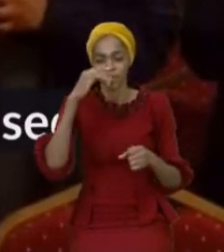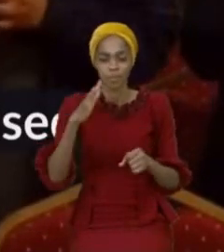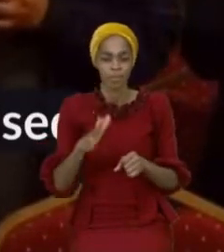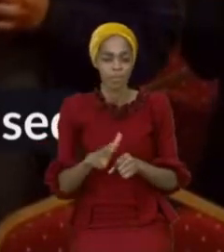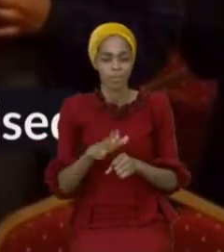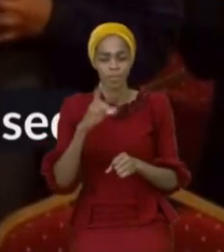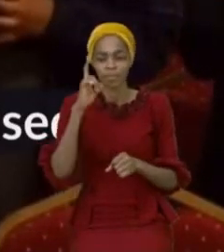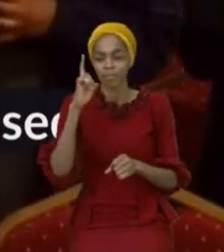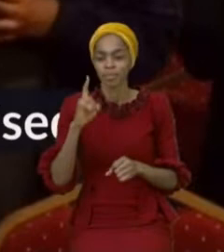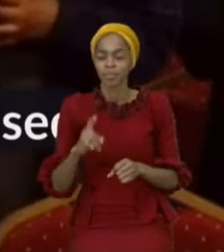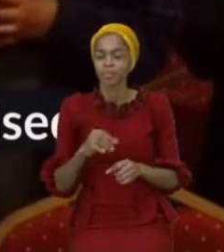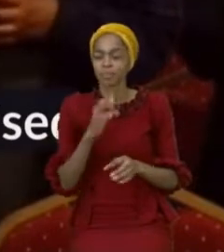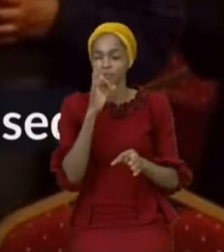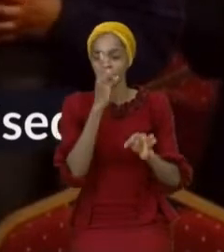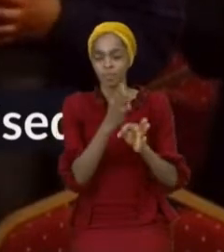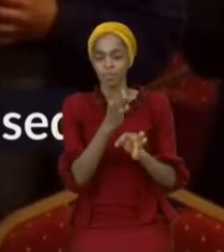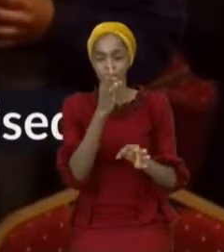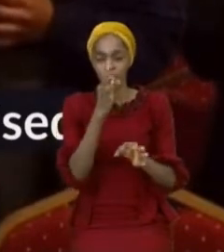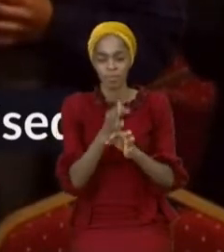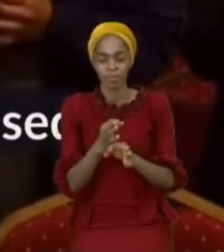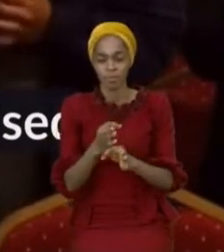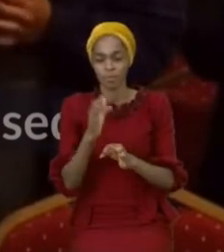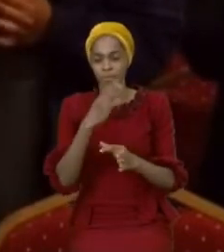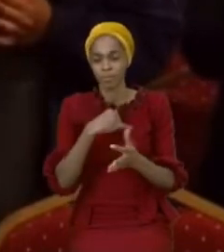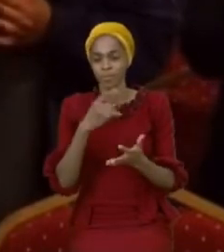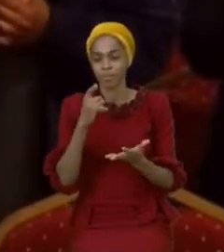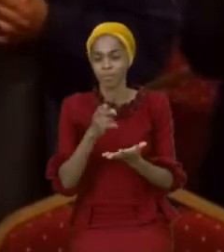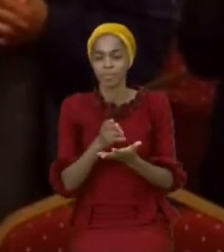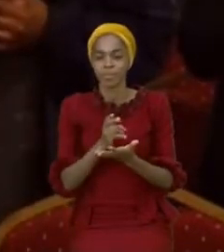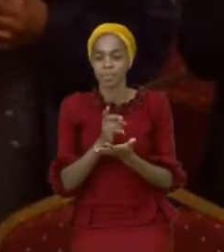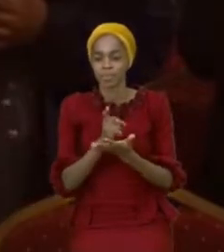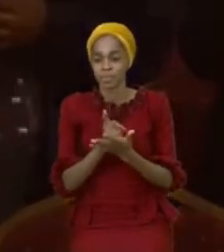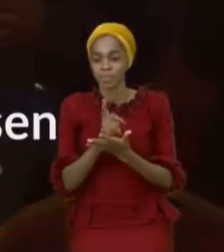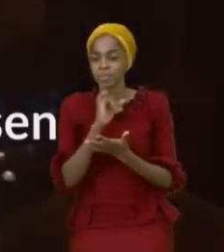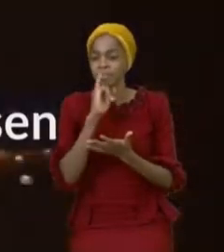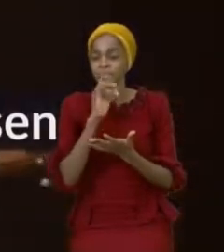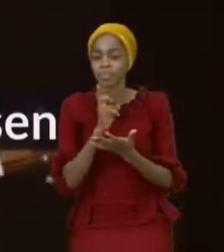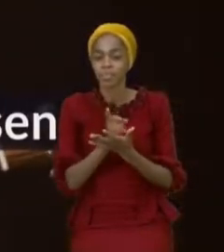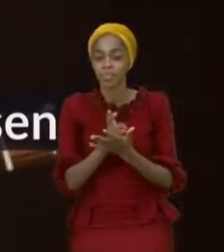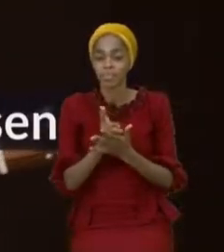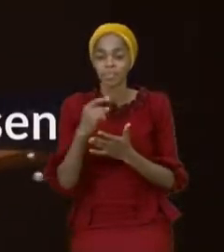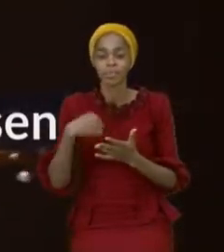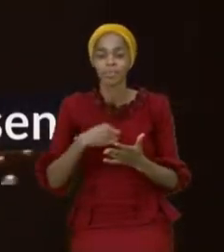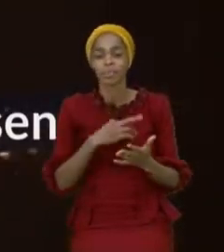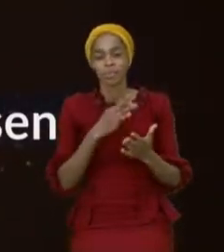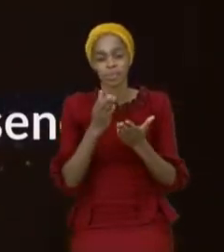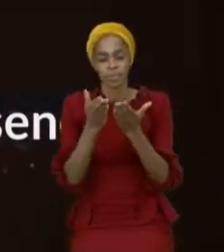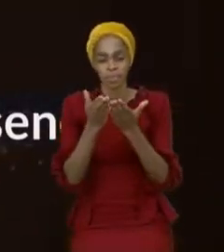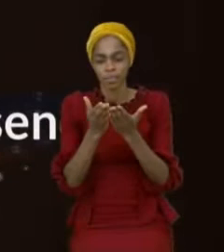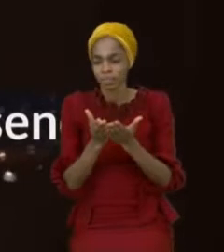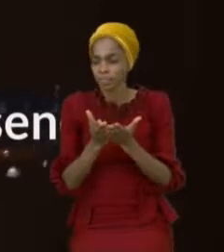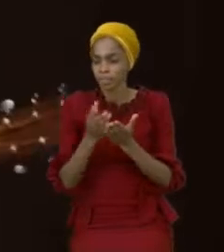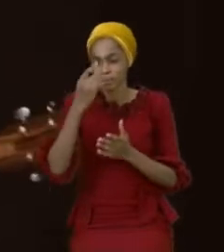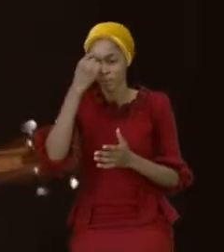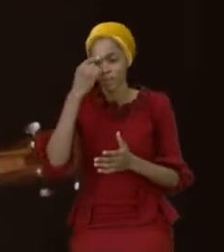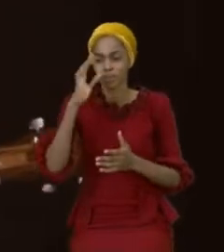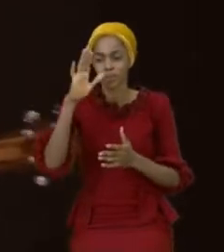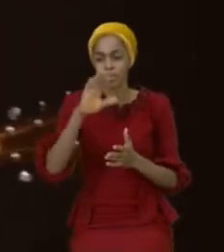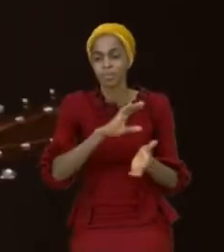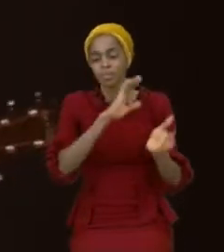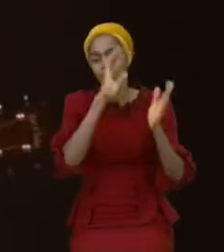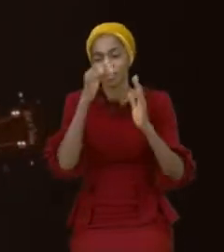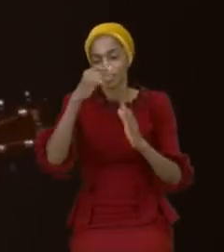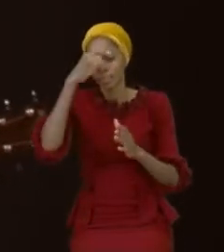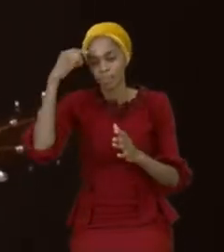Your faithfulness is true. And we're desperate for your presence. Yes,